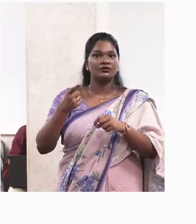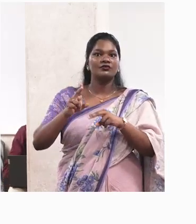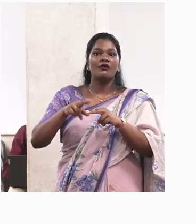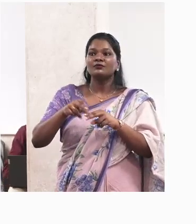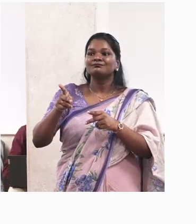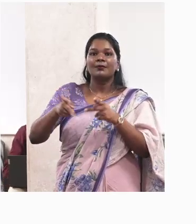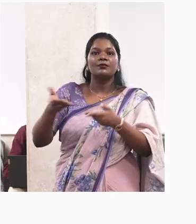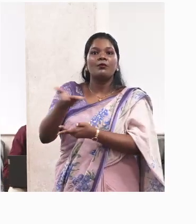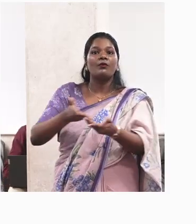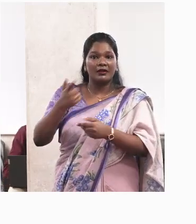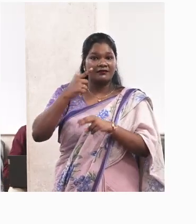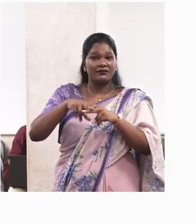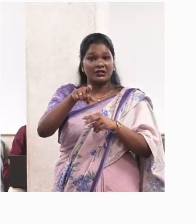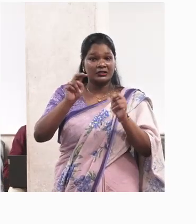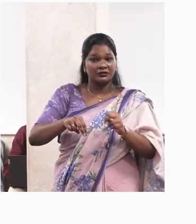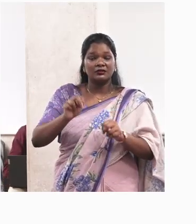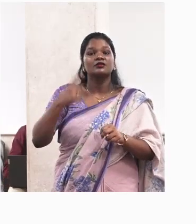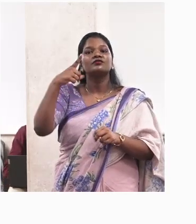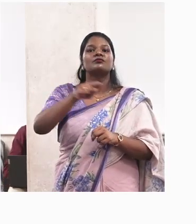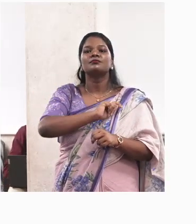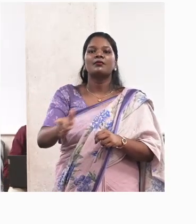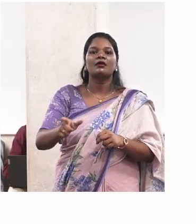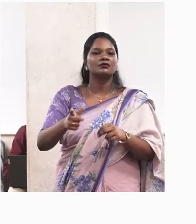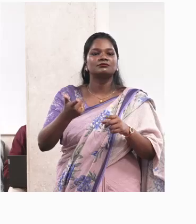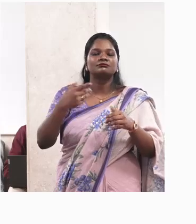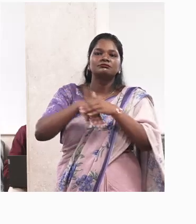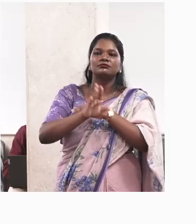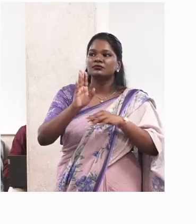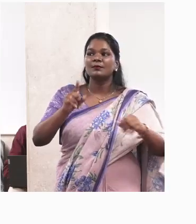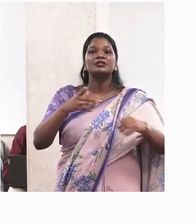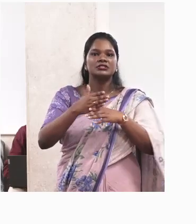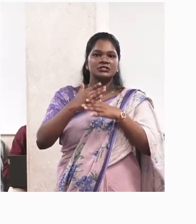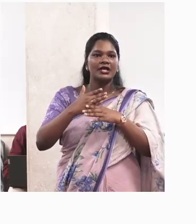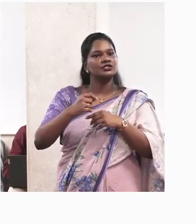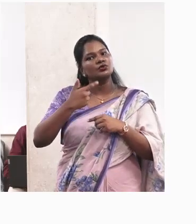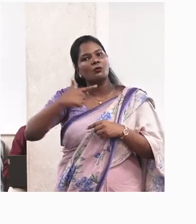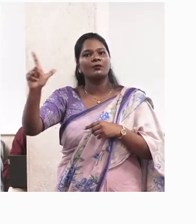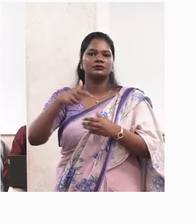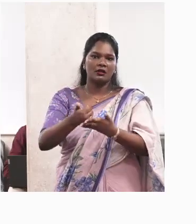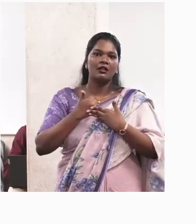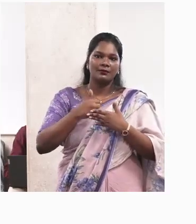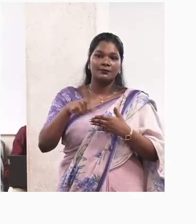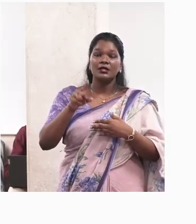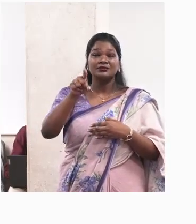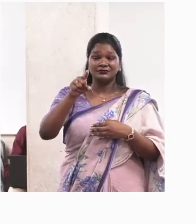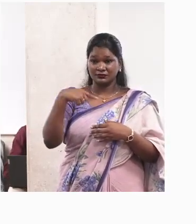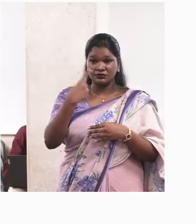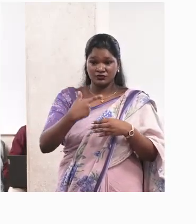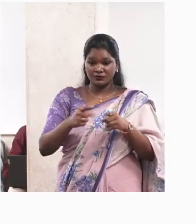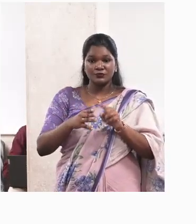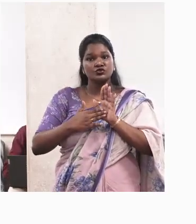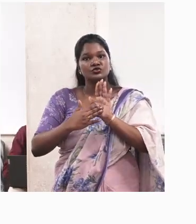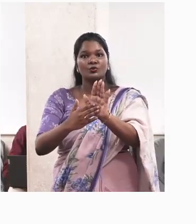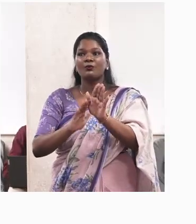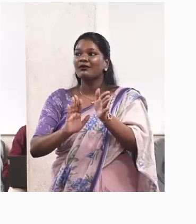attention that is required is probably what is key. But sharing has always helped. The reflection that we refer